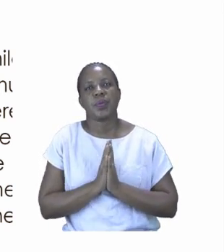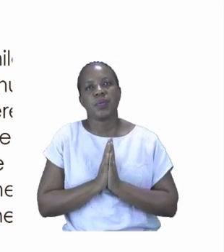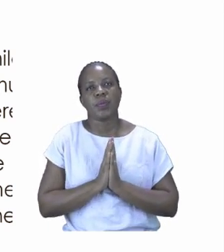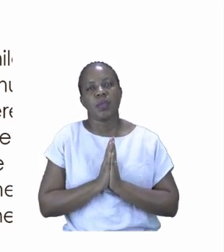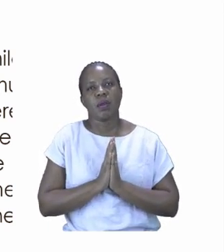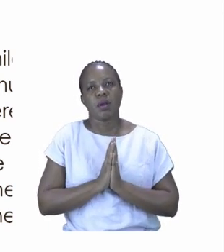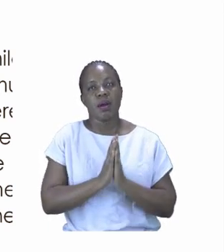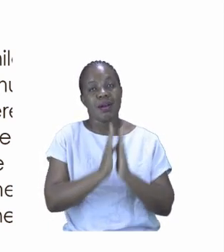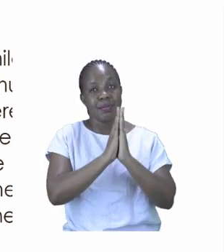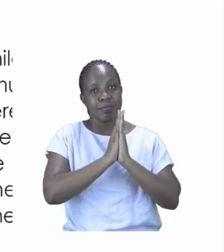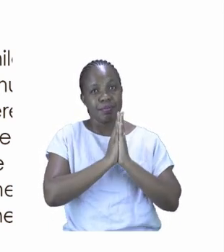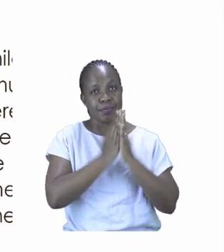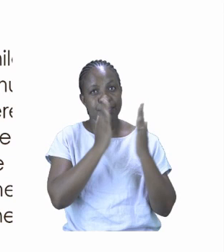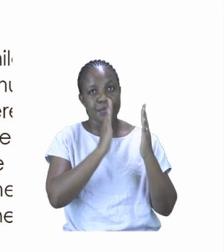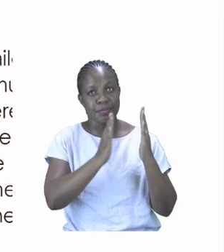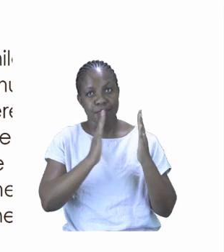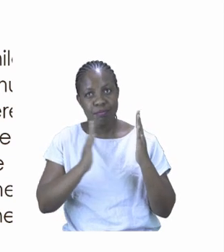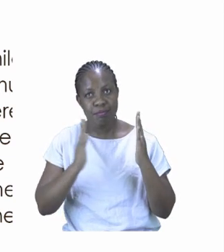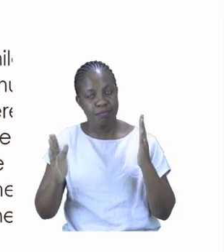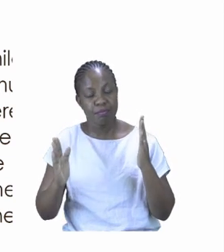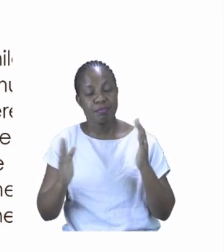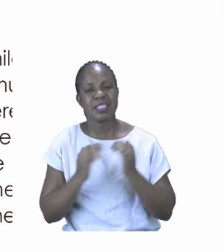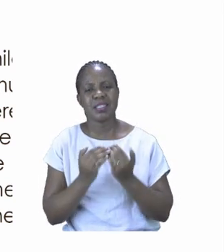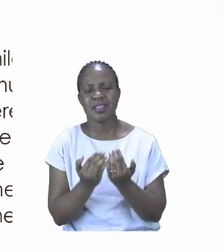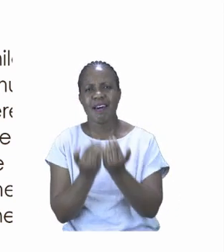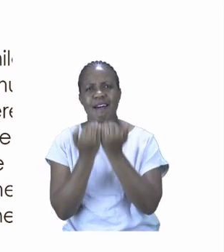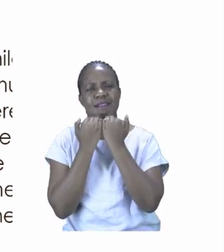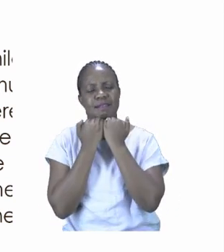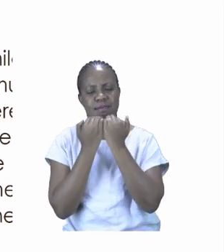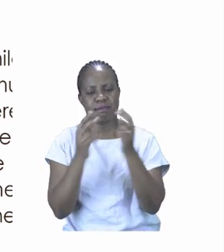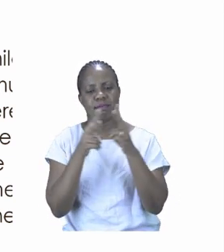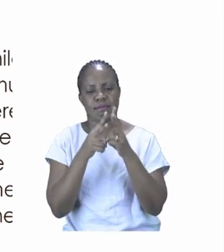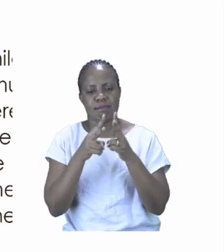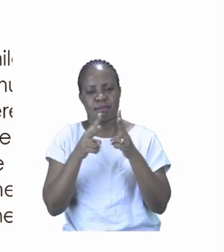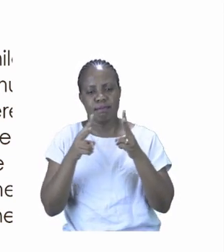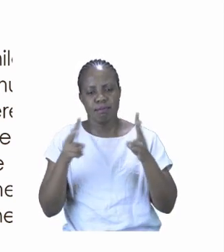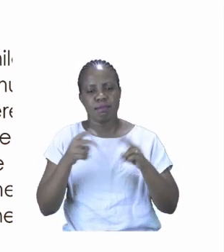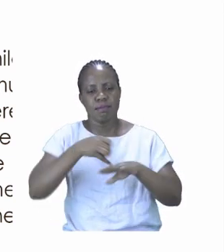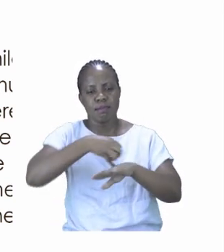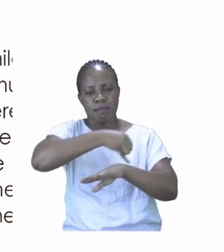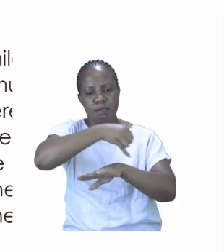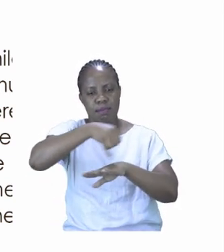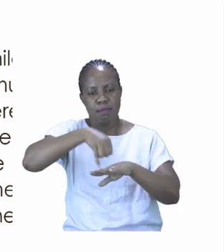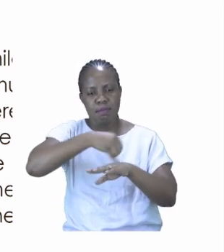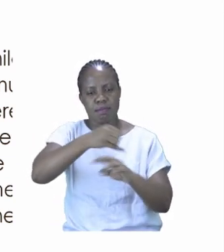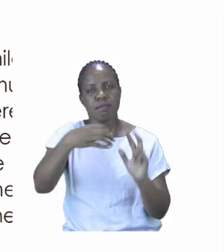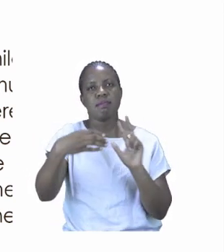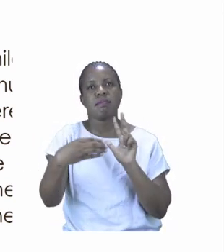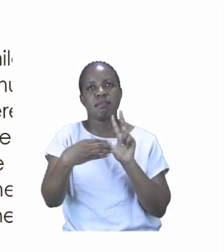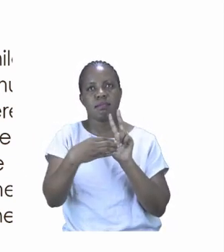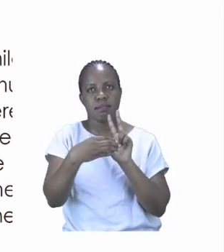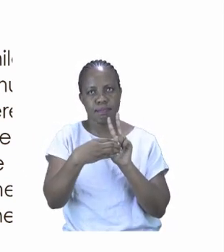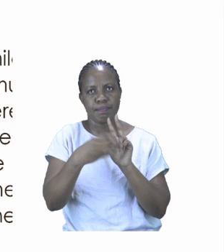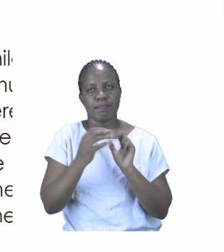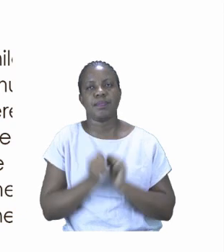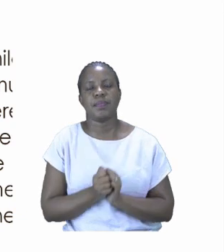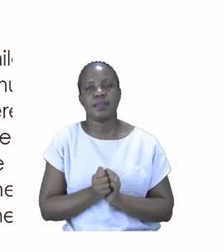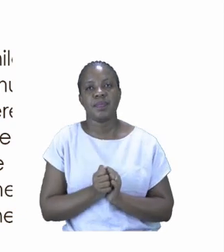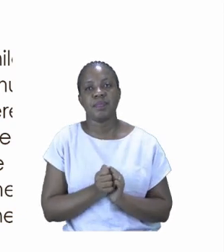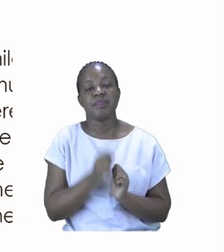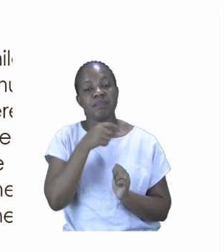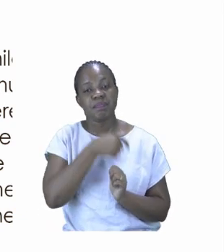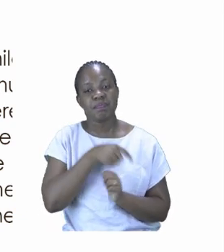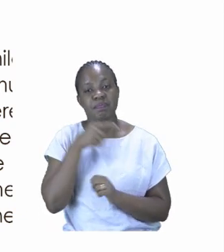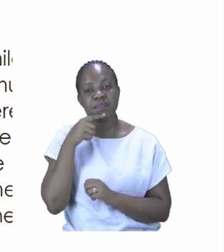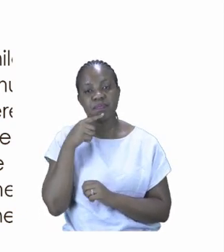important place in the community. She told them that the children